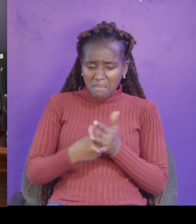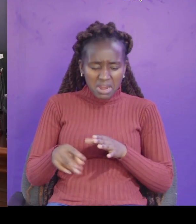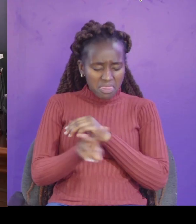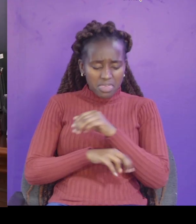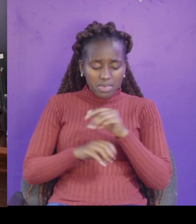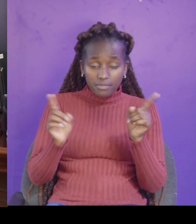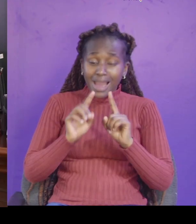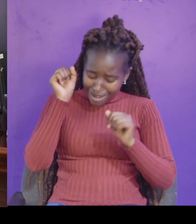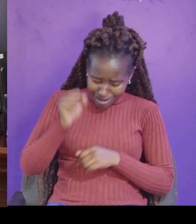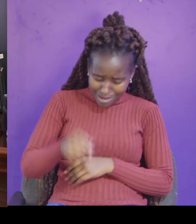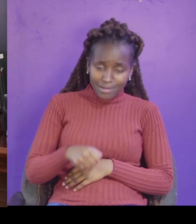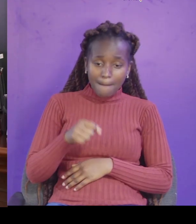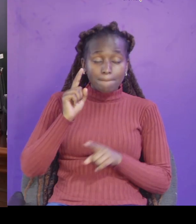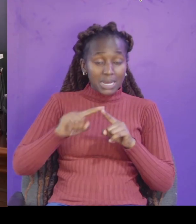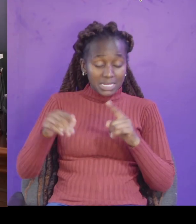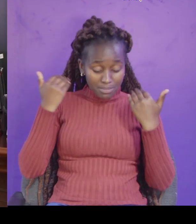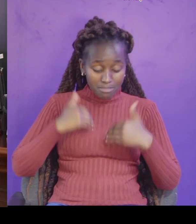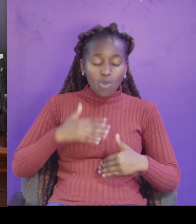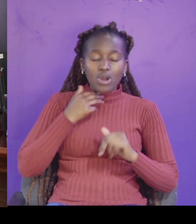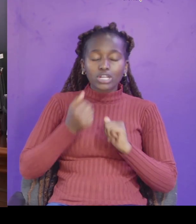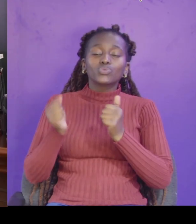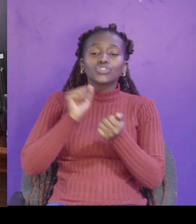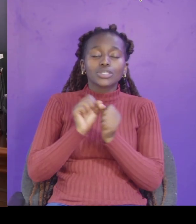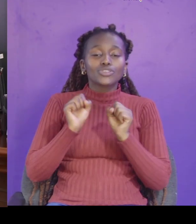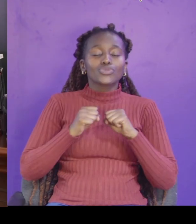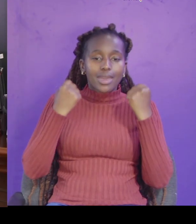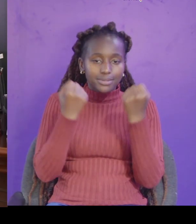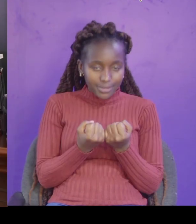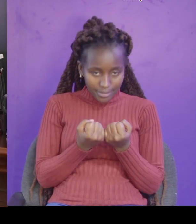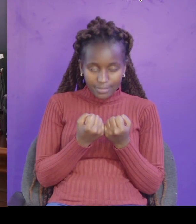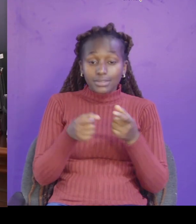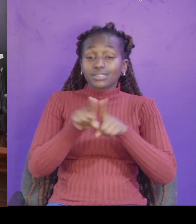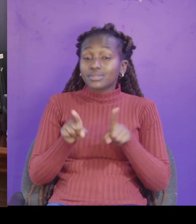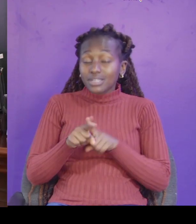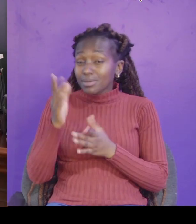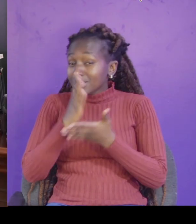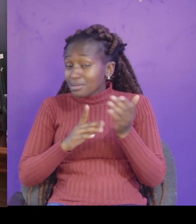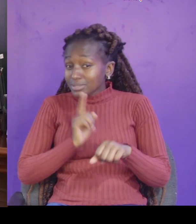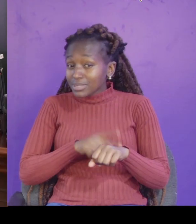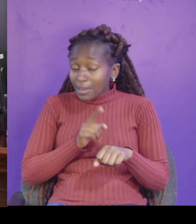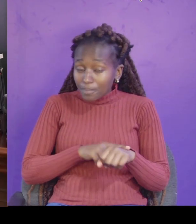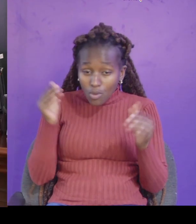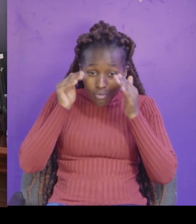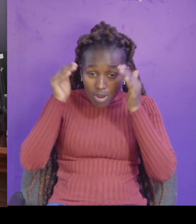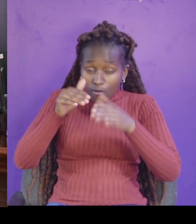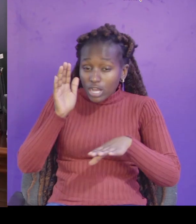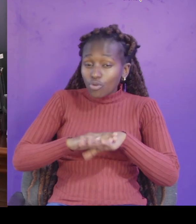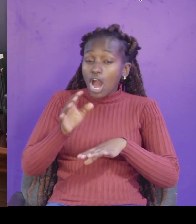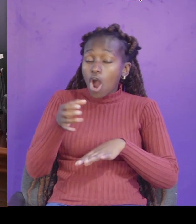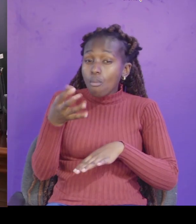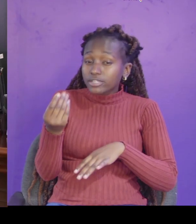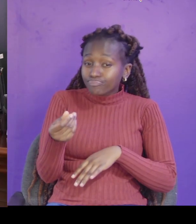So I'm just doing it, changing society. And sometimes it's not about how much I earn. It's about how many